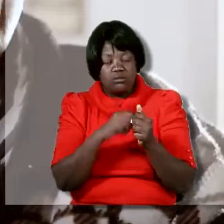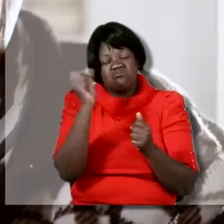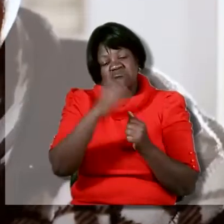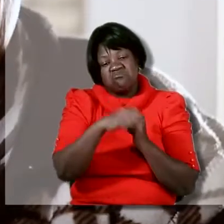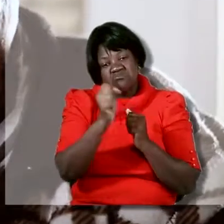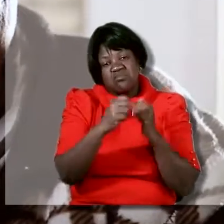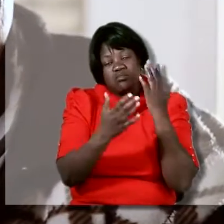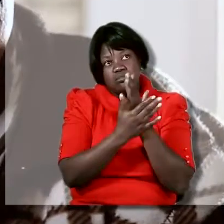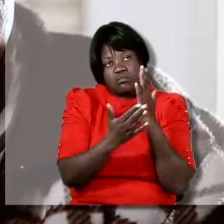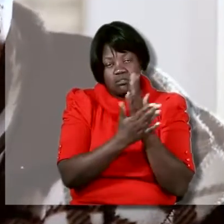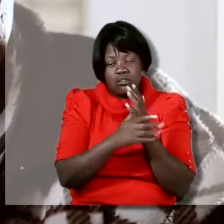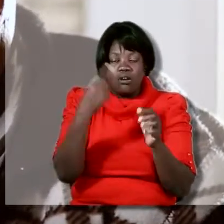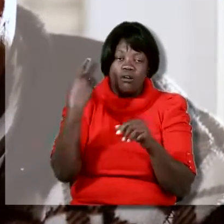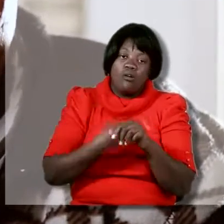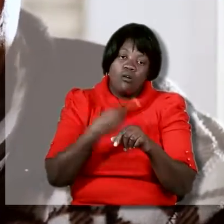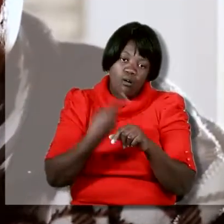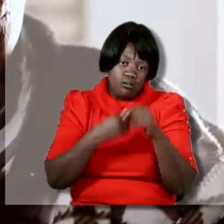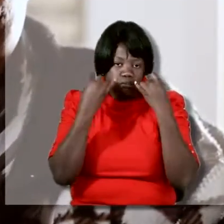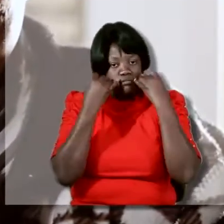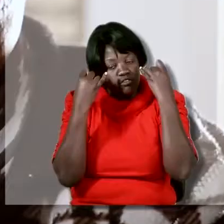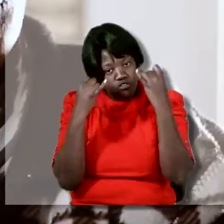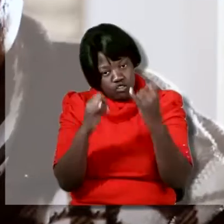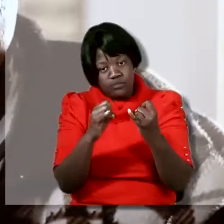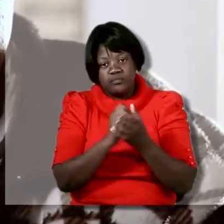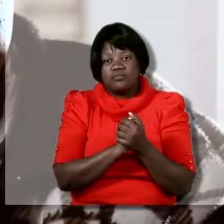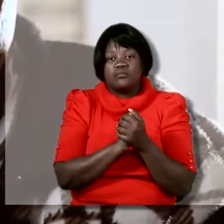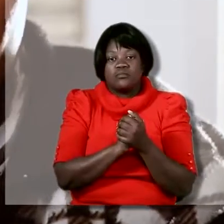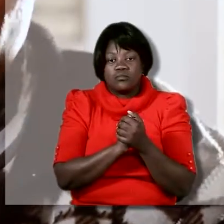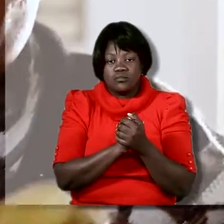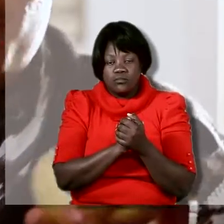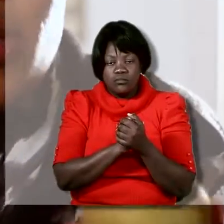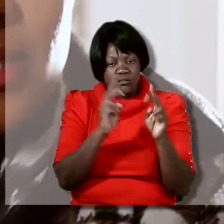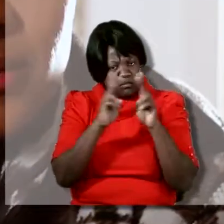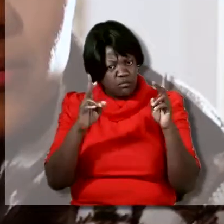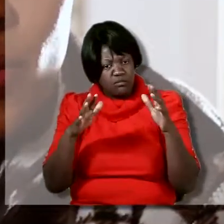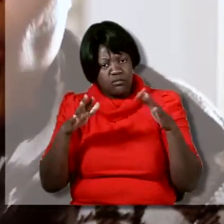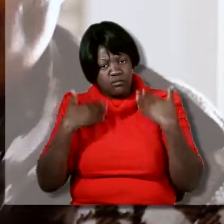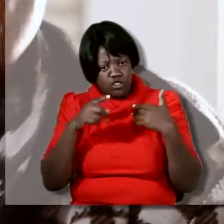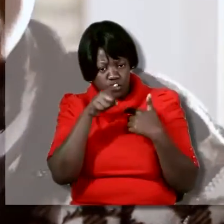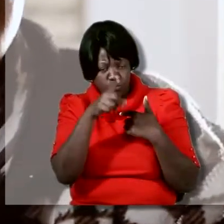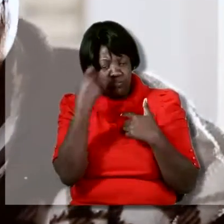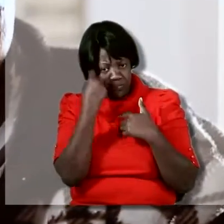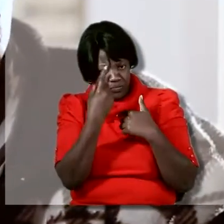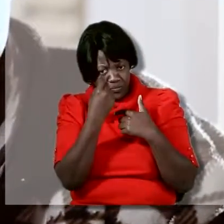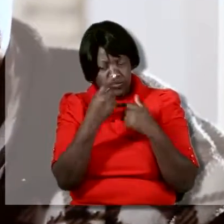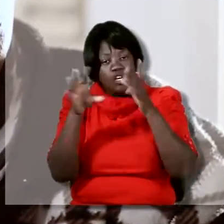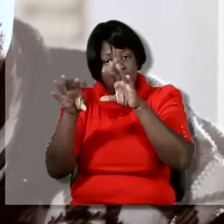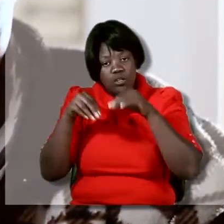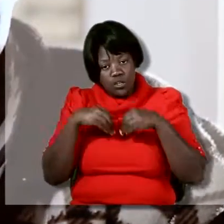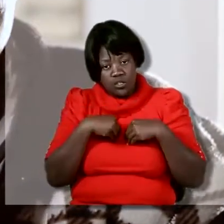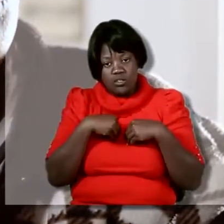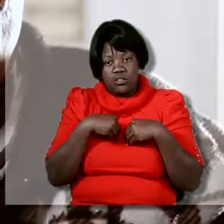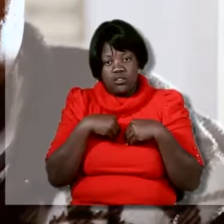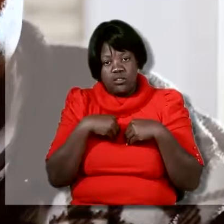time. Well, I'm glad it has sunk in. Now, you agree that rotten or poisoned